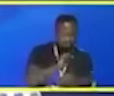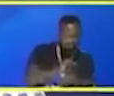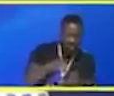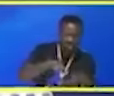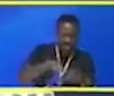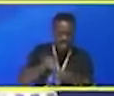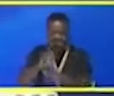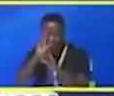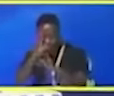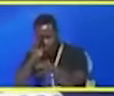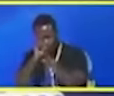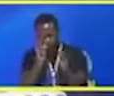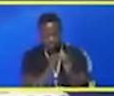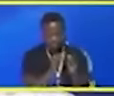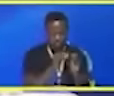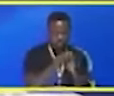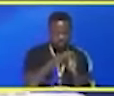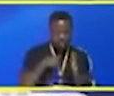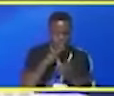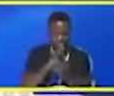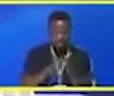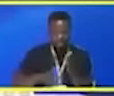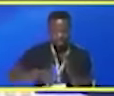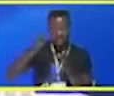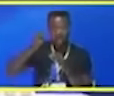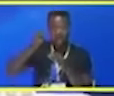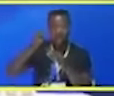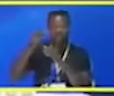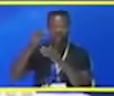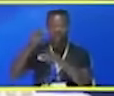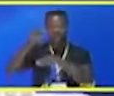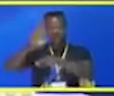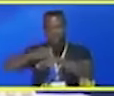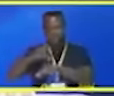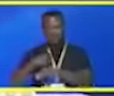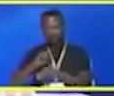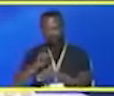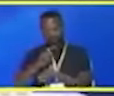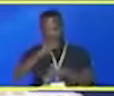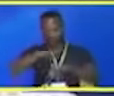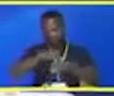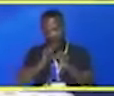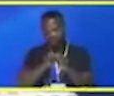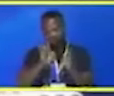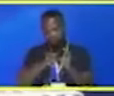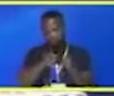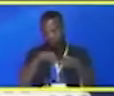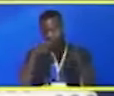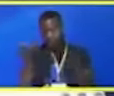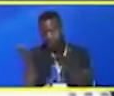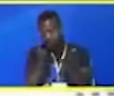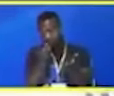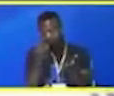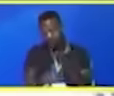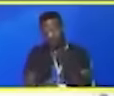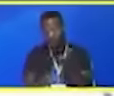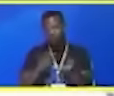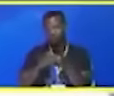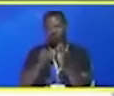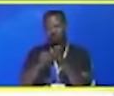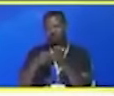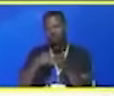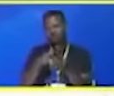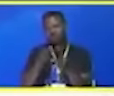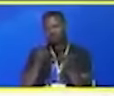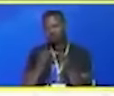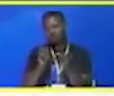you are doing. But there is a higher call. The first call that this open door brings is that you must get to a